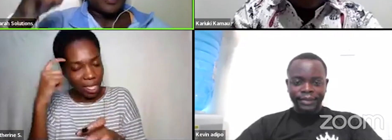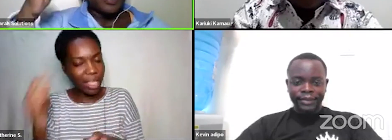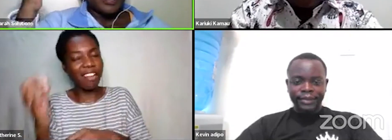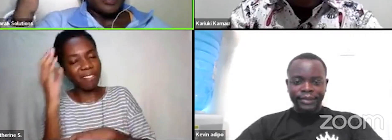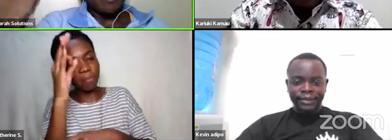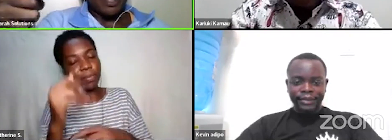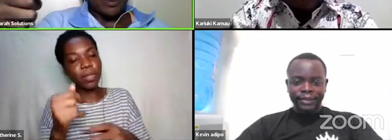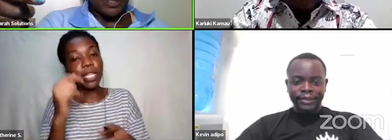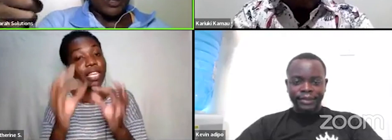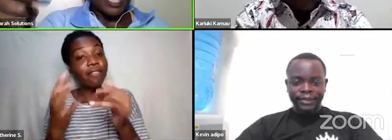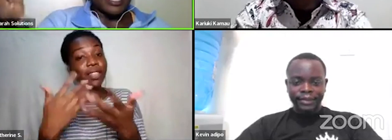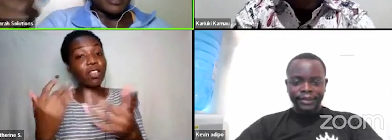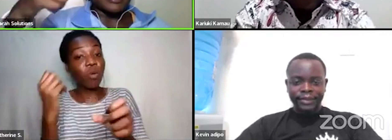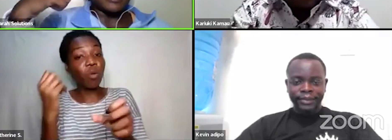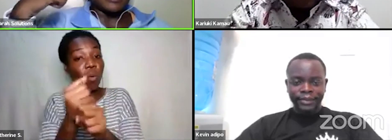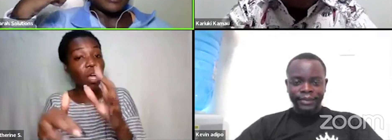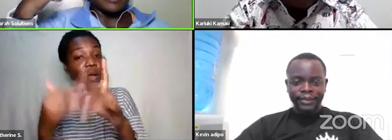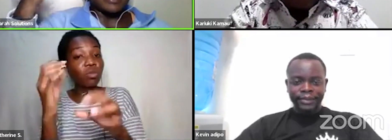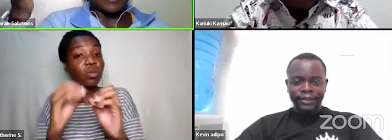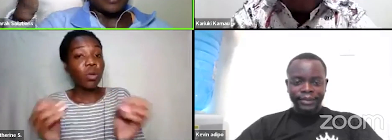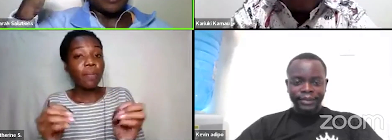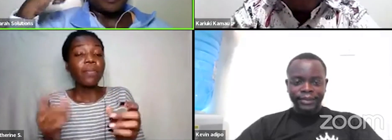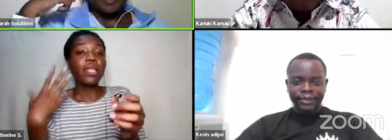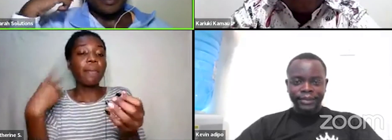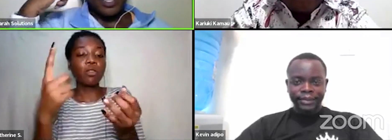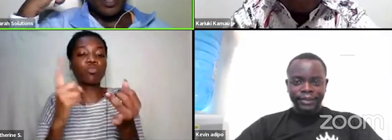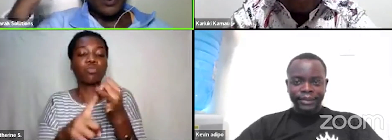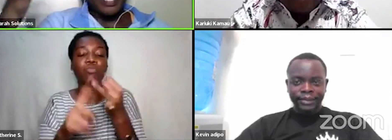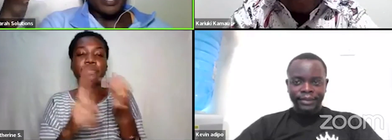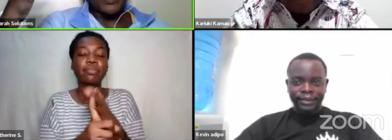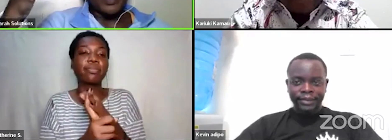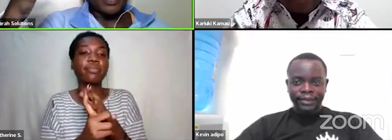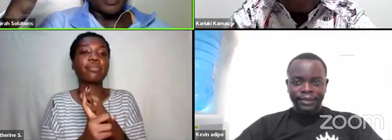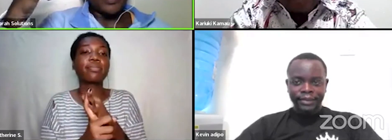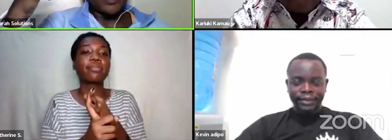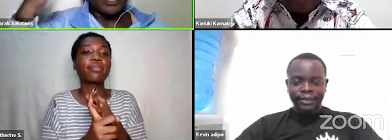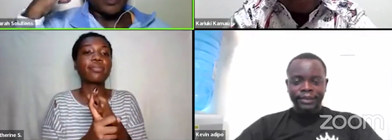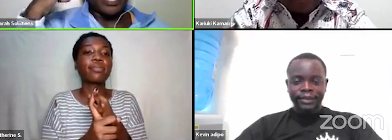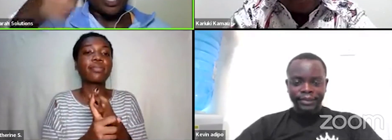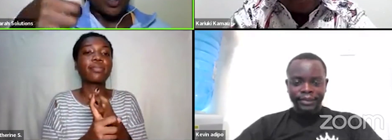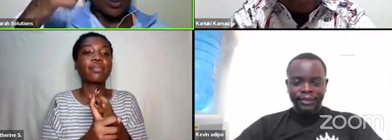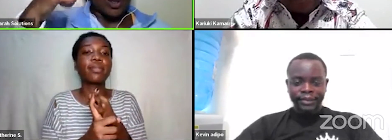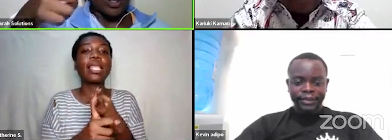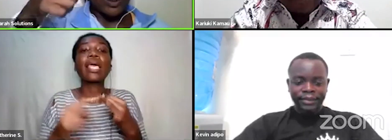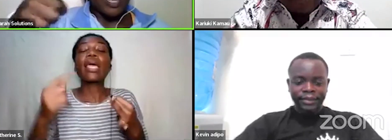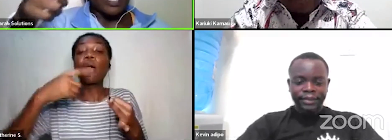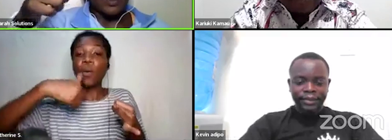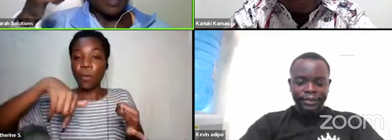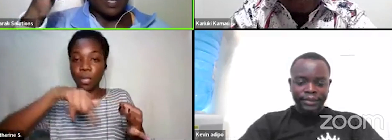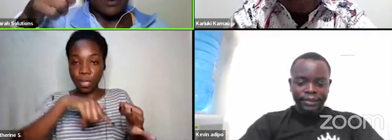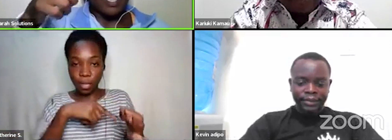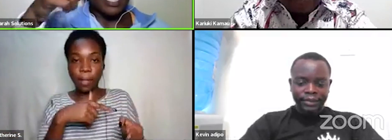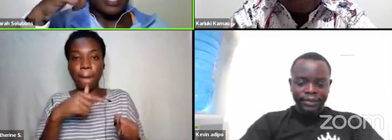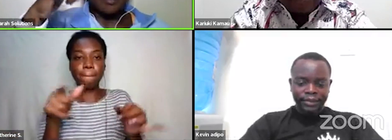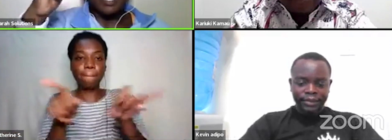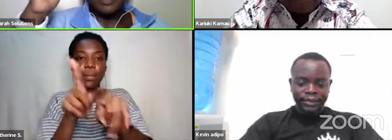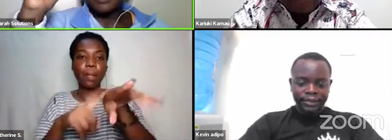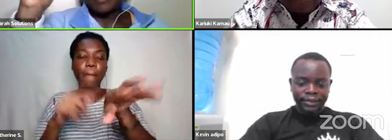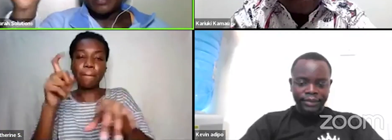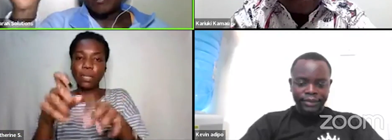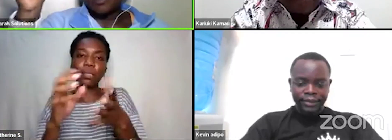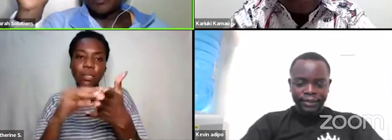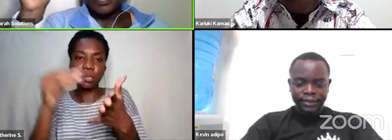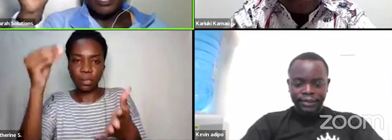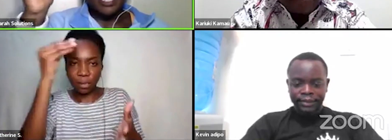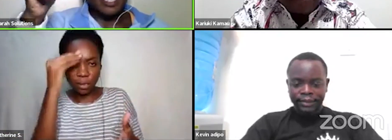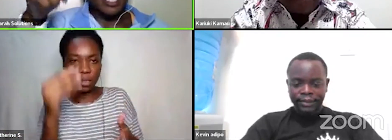out. Yeah. Number two, what you're telling us is that we need to also learn to ask. By the way, that is something